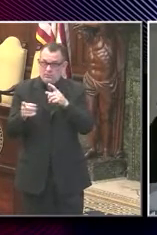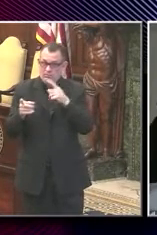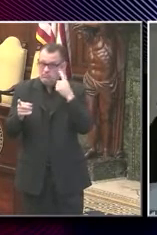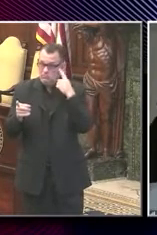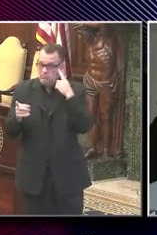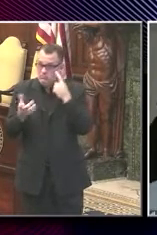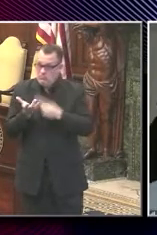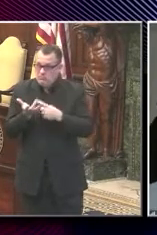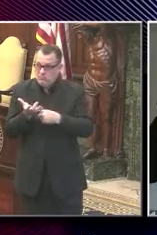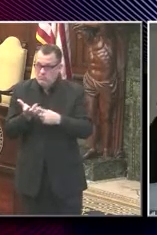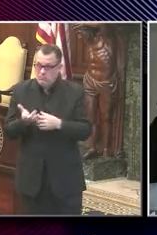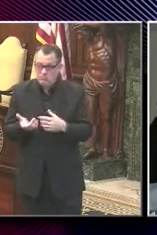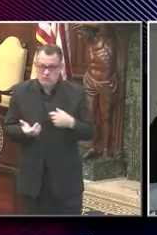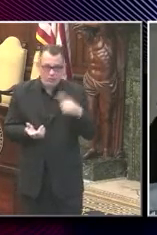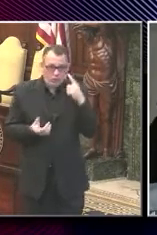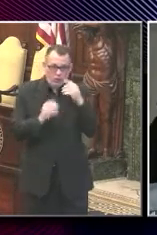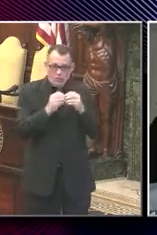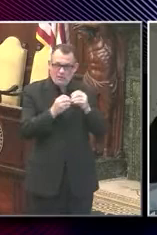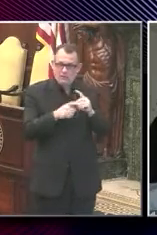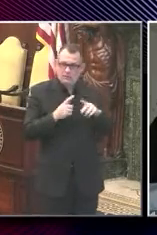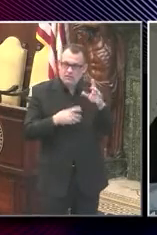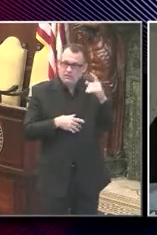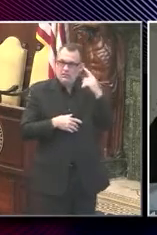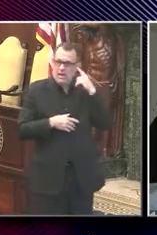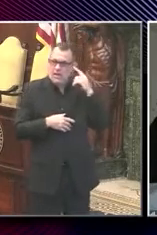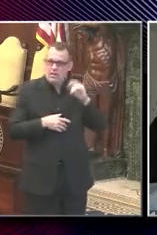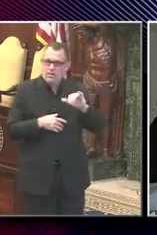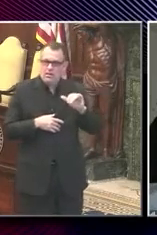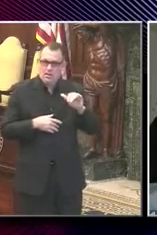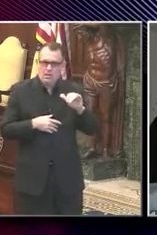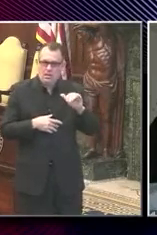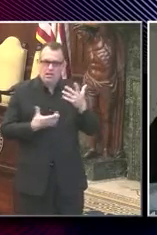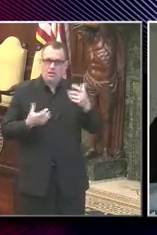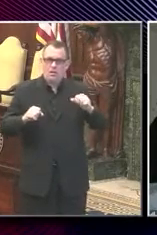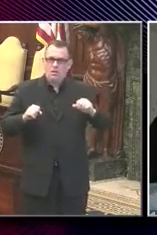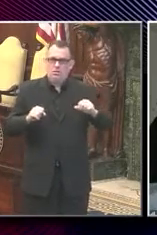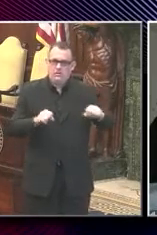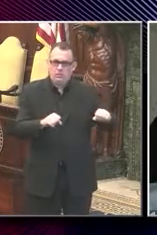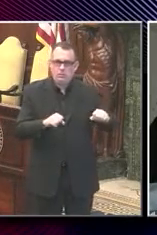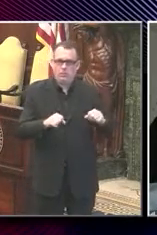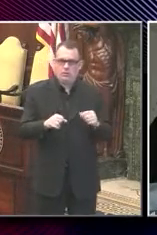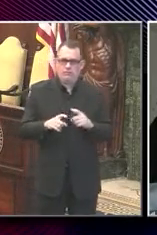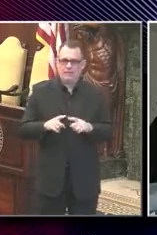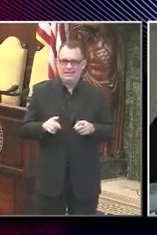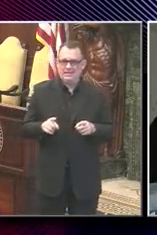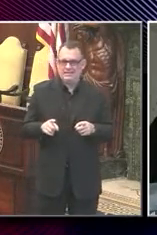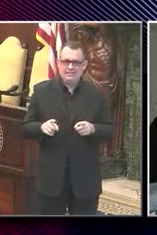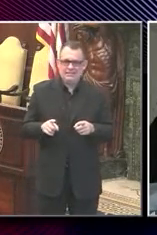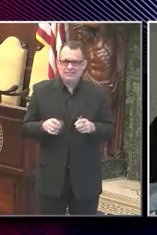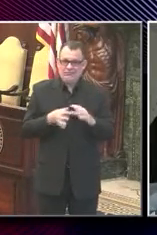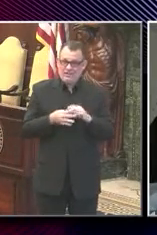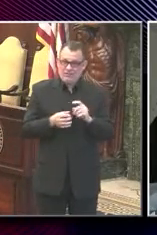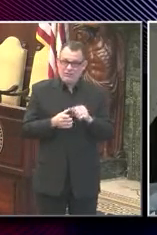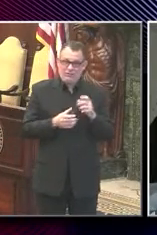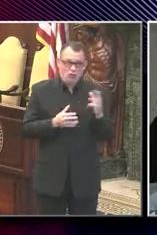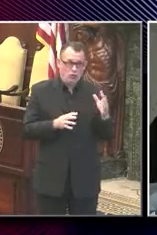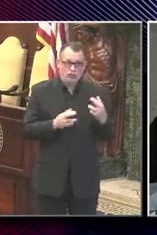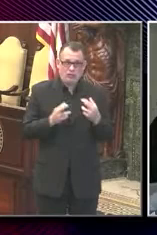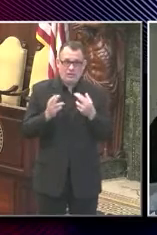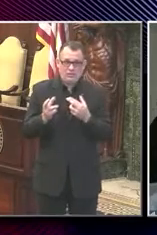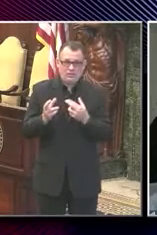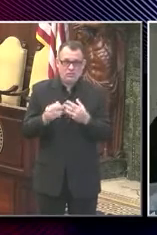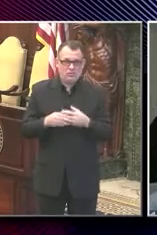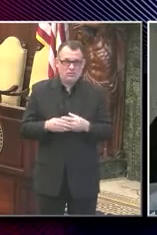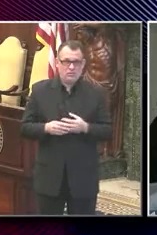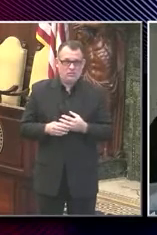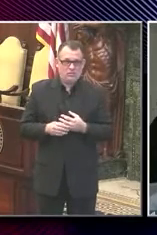hear the exact metric, but it sounds like that's a lot of air exchanges per hour, and as much as we would recommend. That does not is